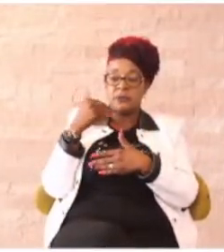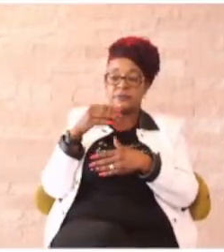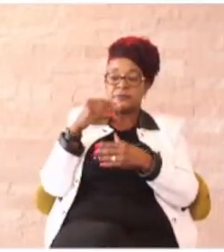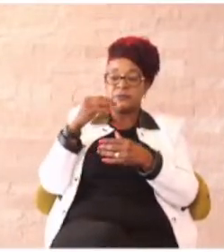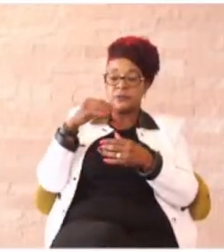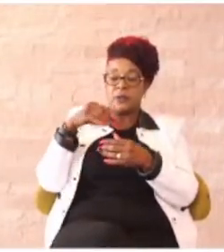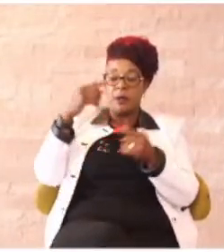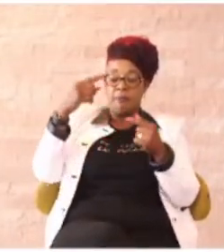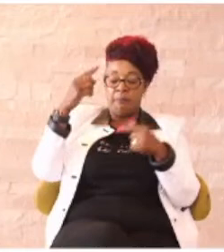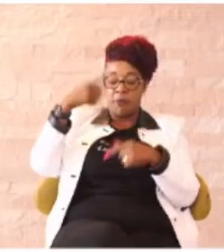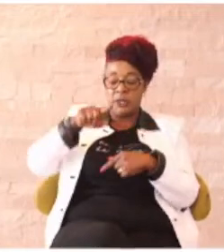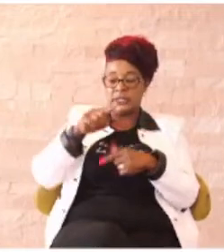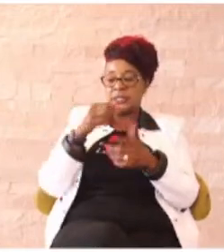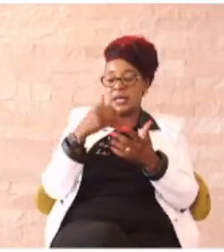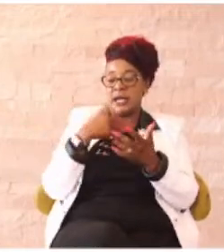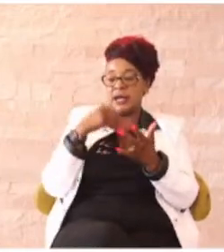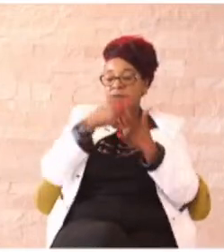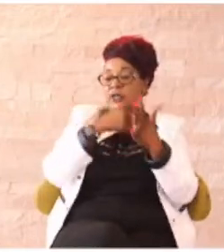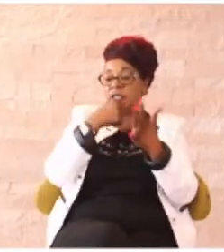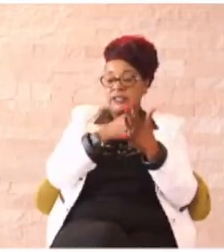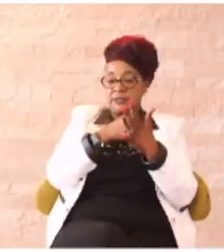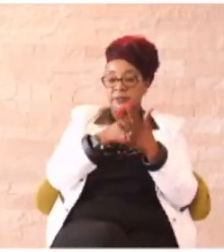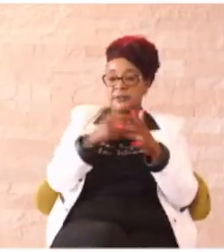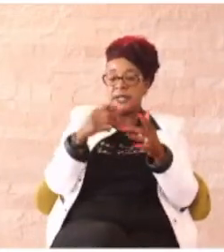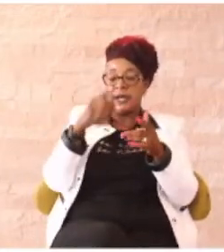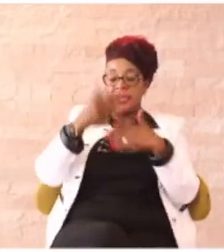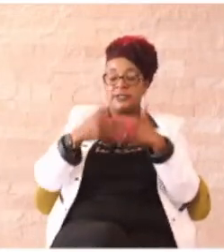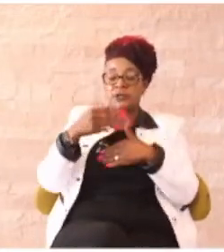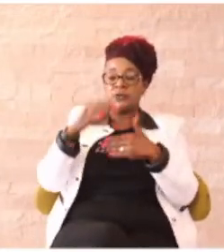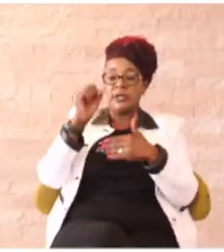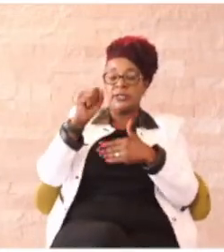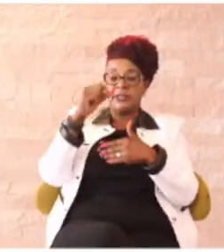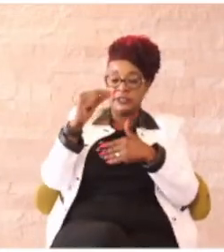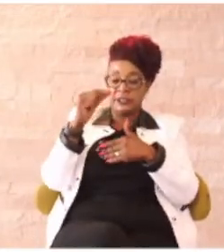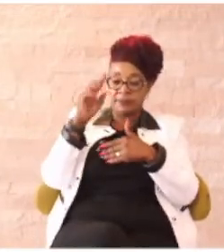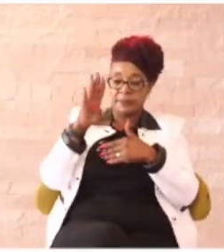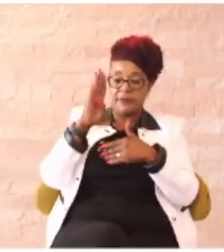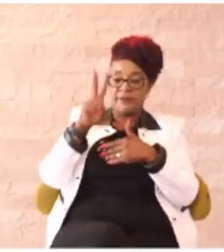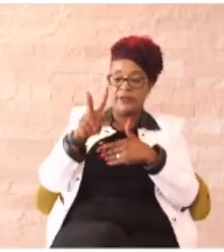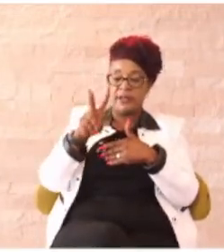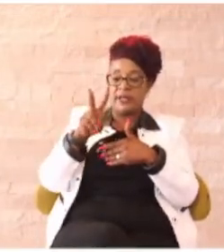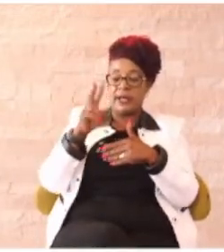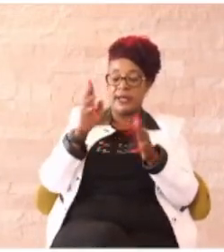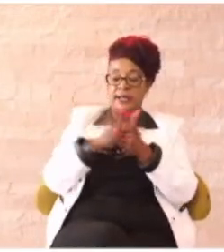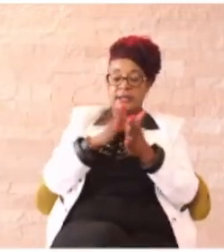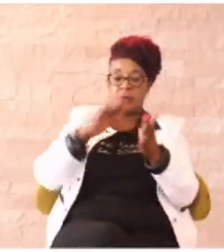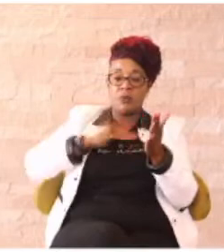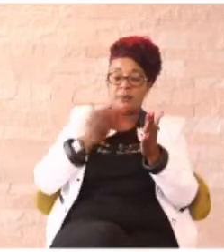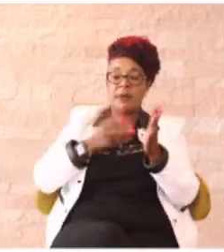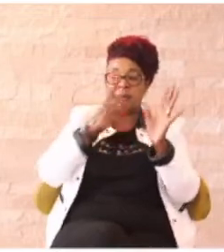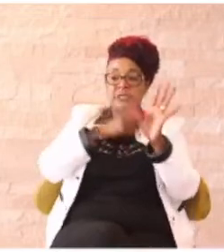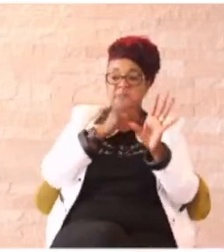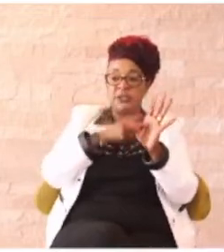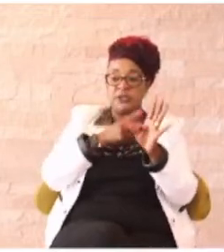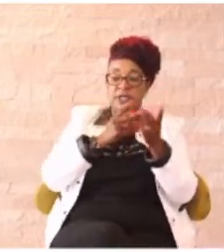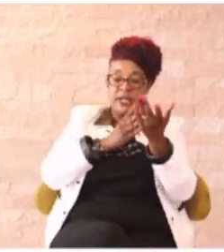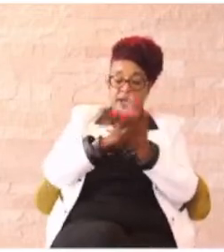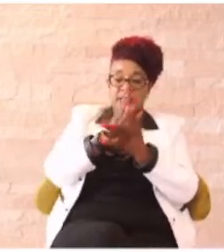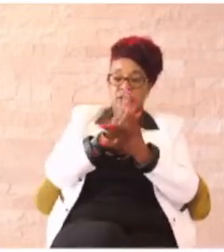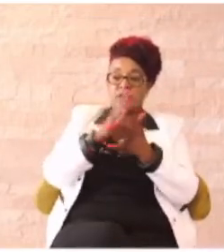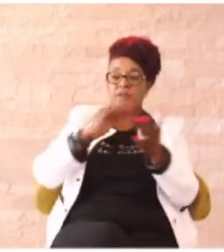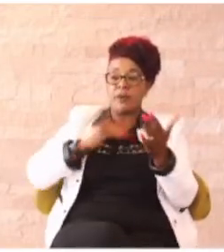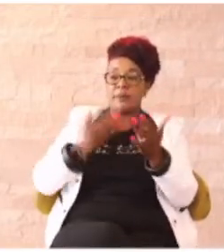legal reform related to SGBV, women rights and participation, specifically the right of women